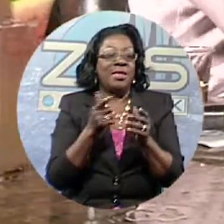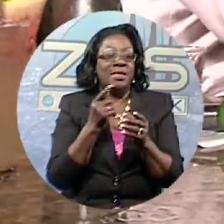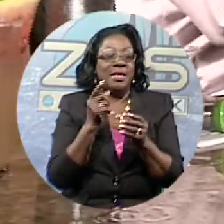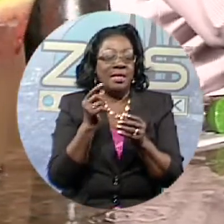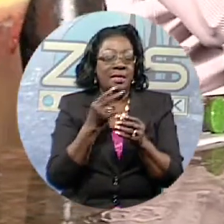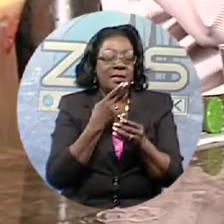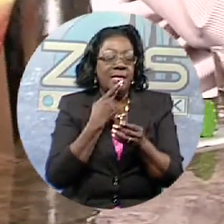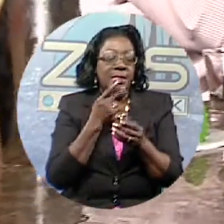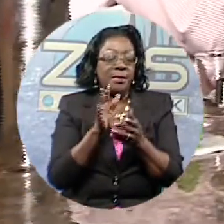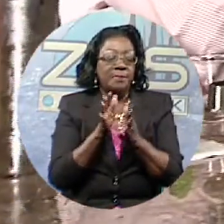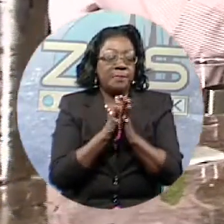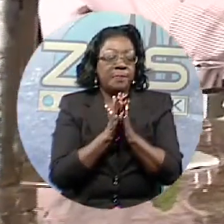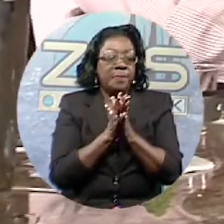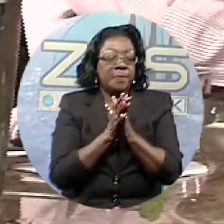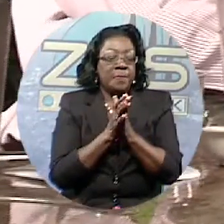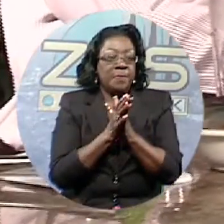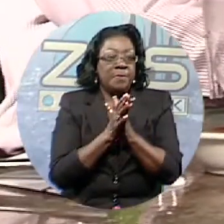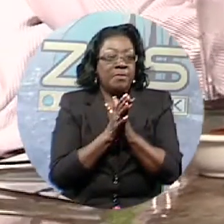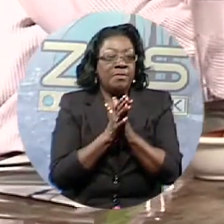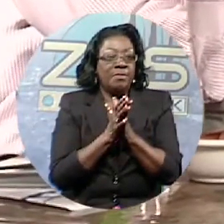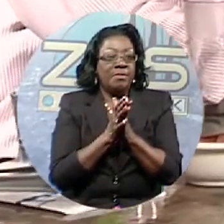sip.